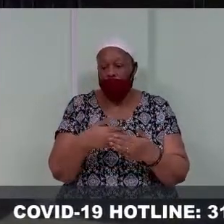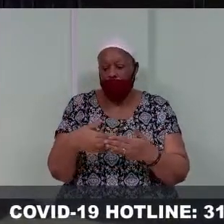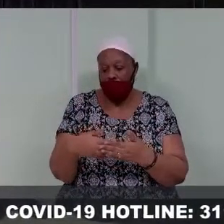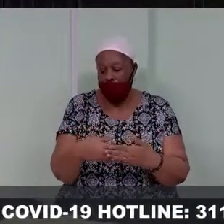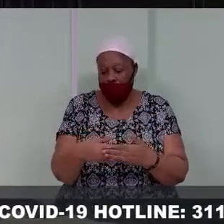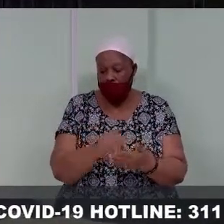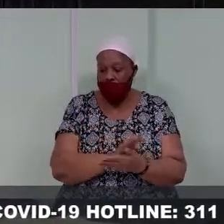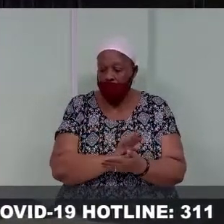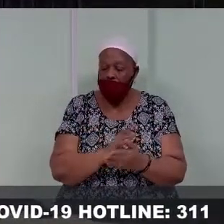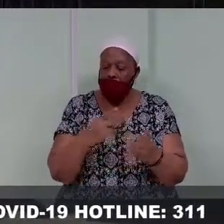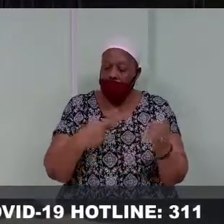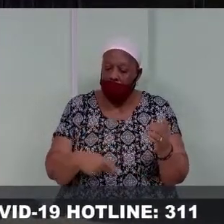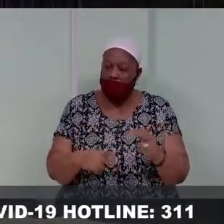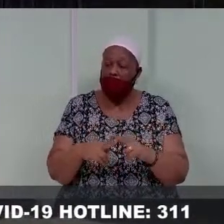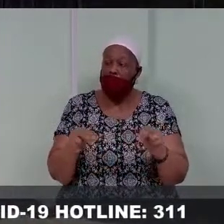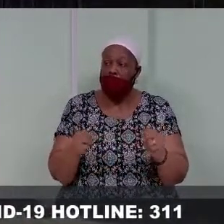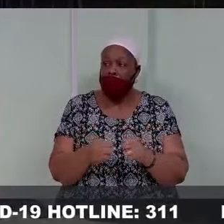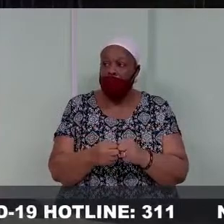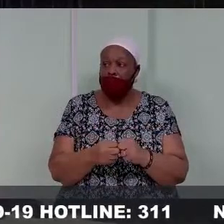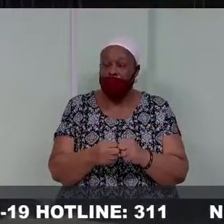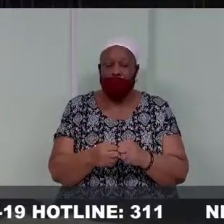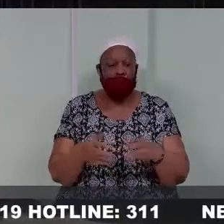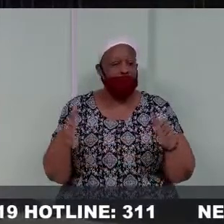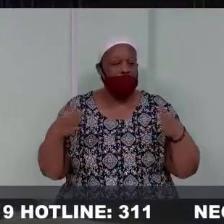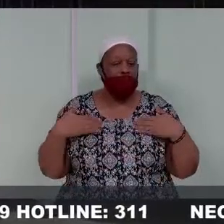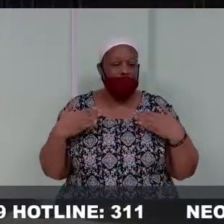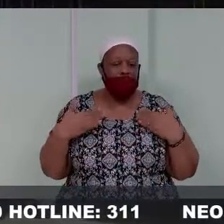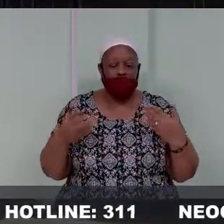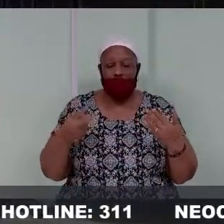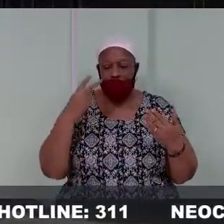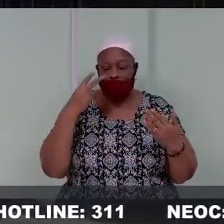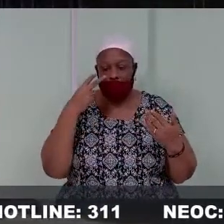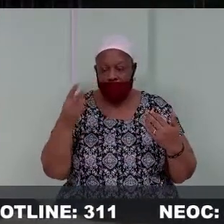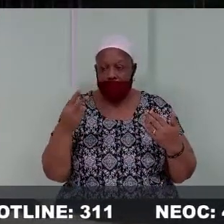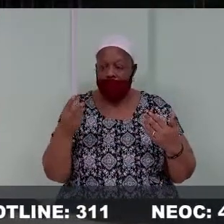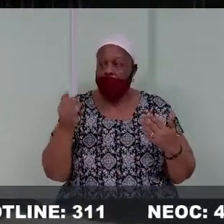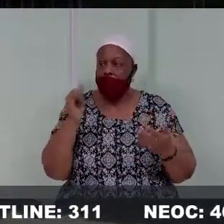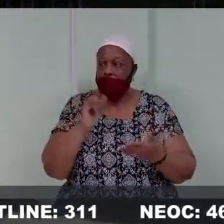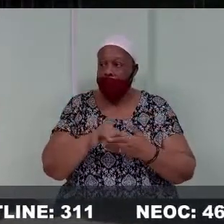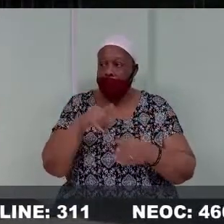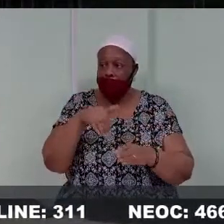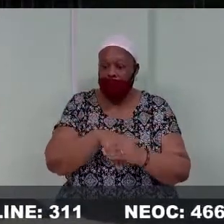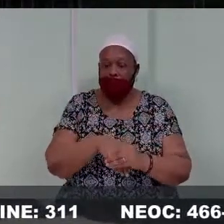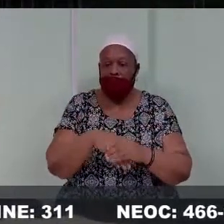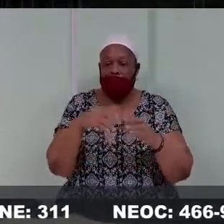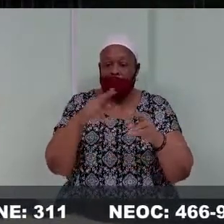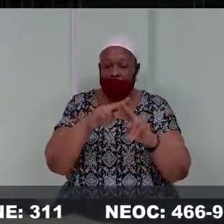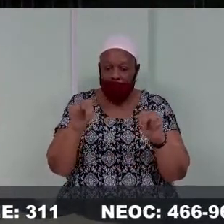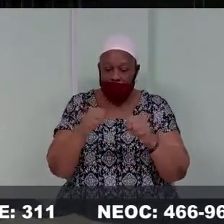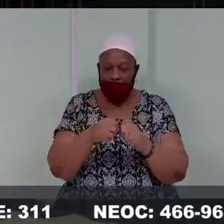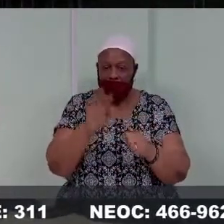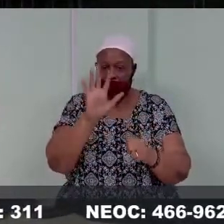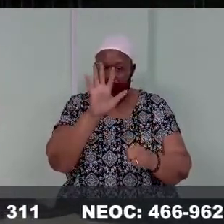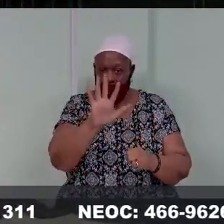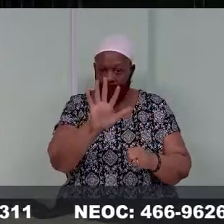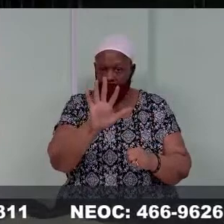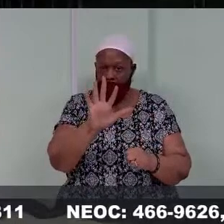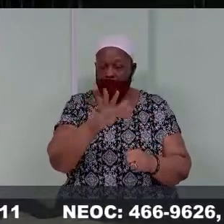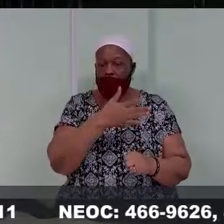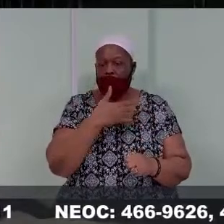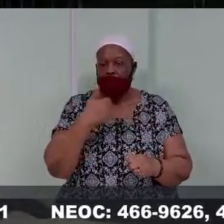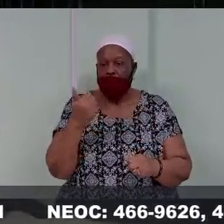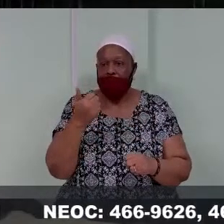St. Kitts and Nevis. I am happy to report that in Nevis, 5 public centers and 19